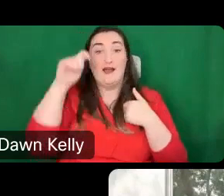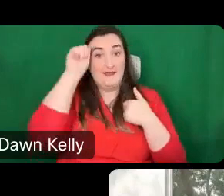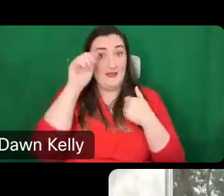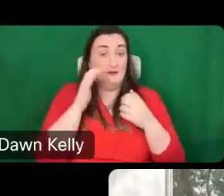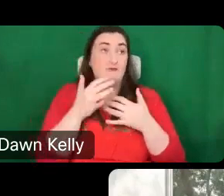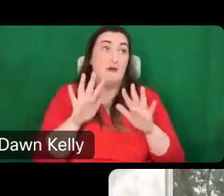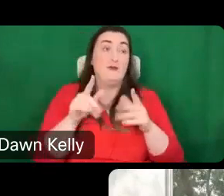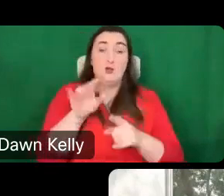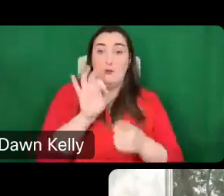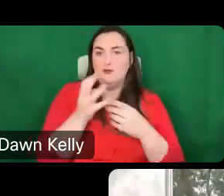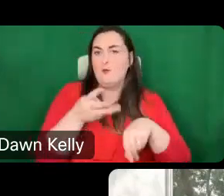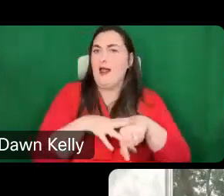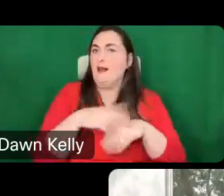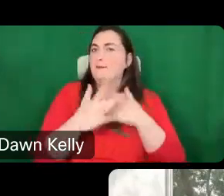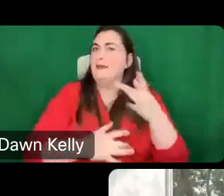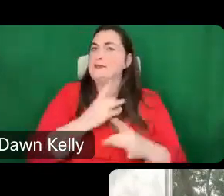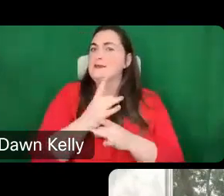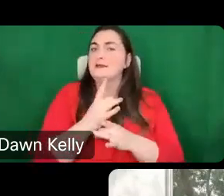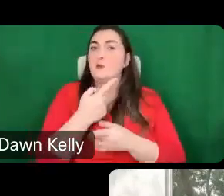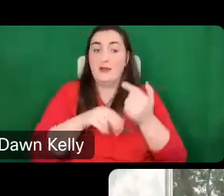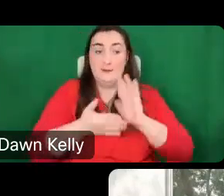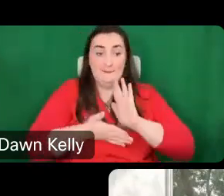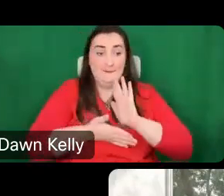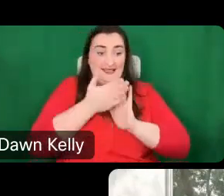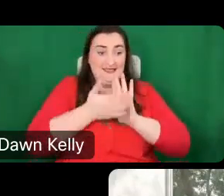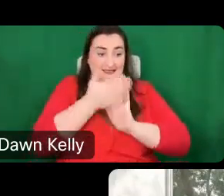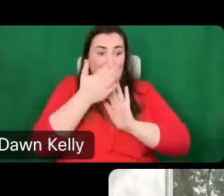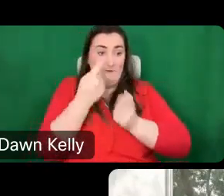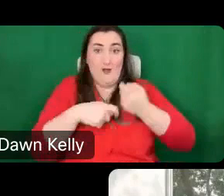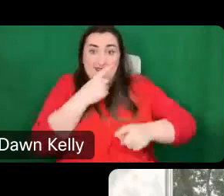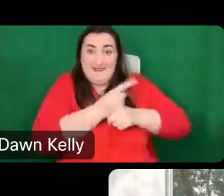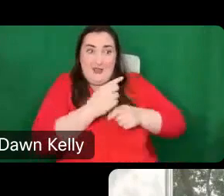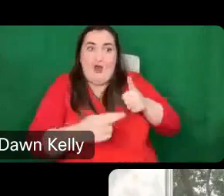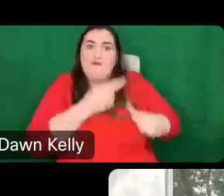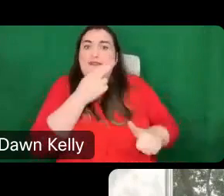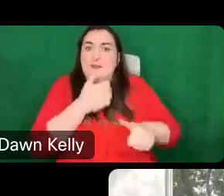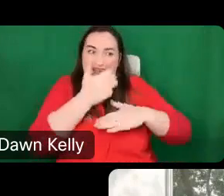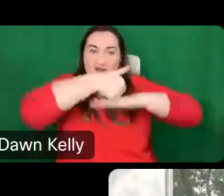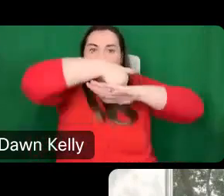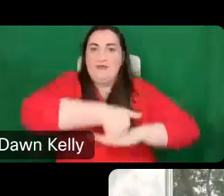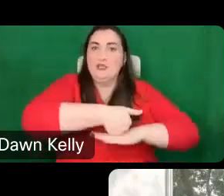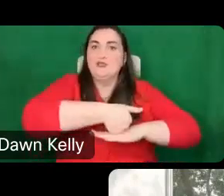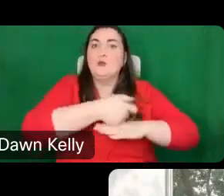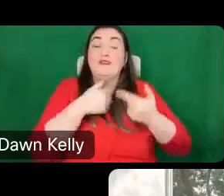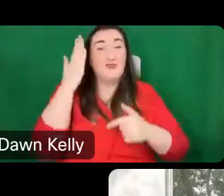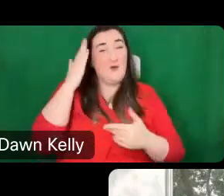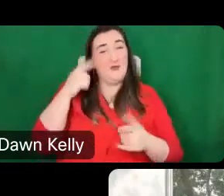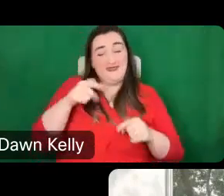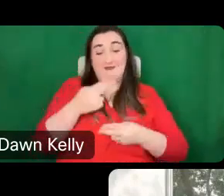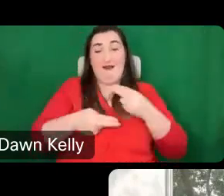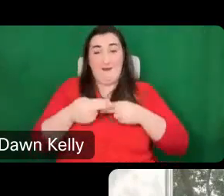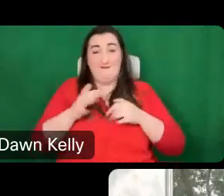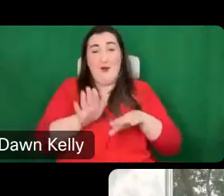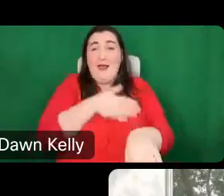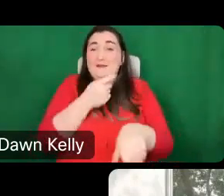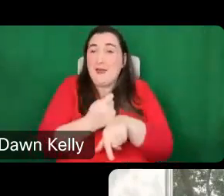well made there. I think we're building on what we already have in place, and I think we've known this has been coming for a while. So I think